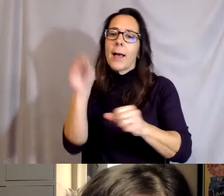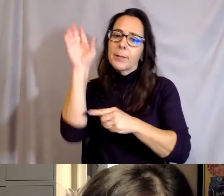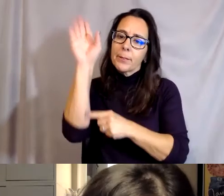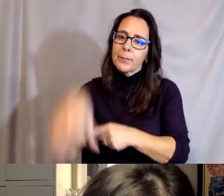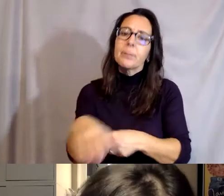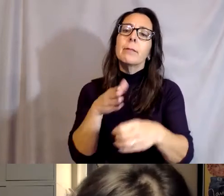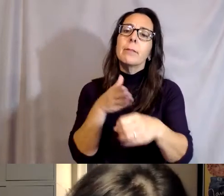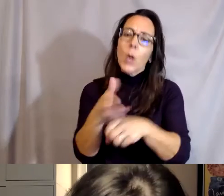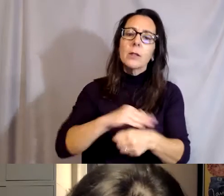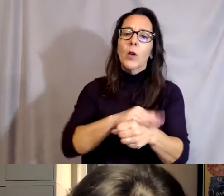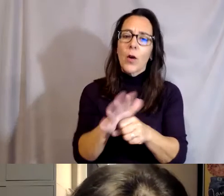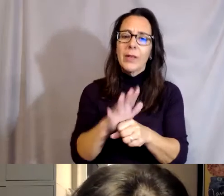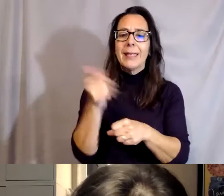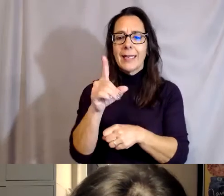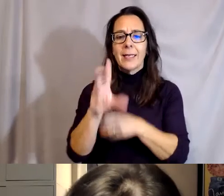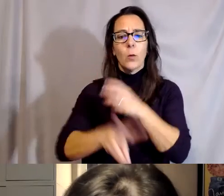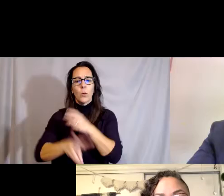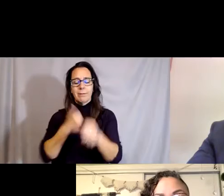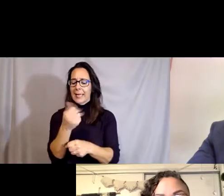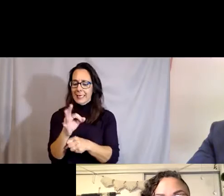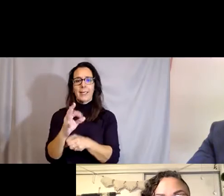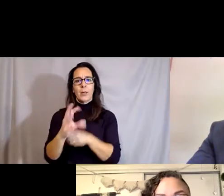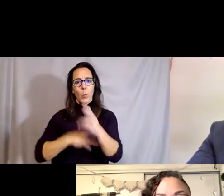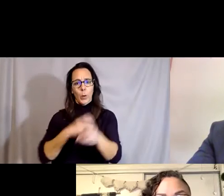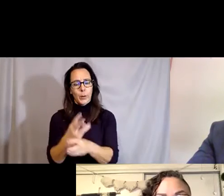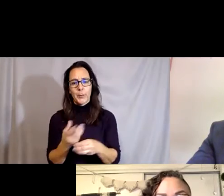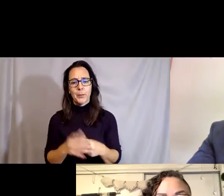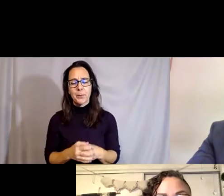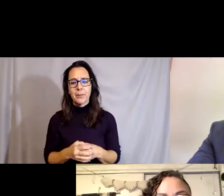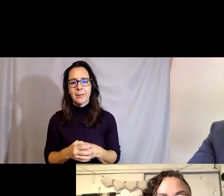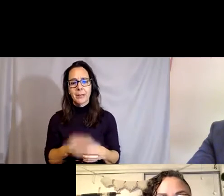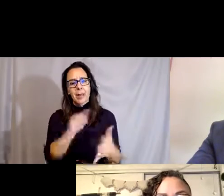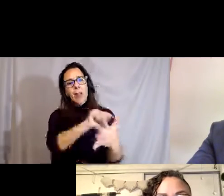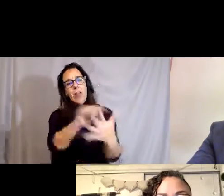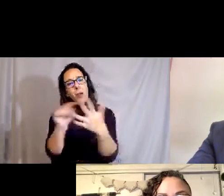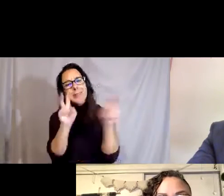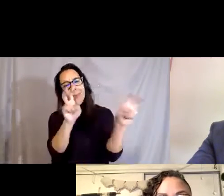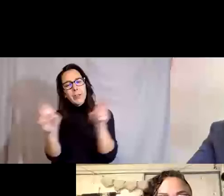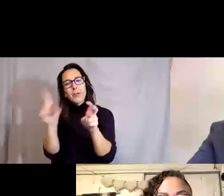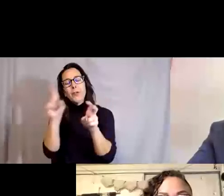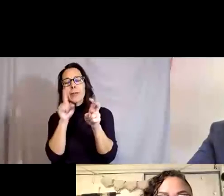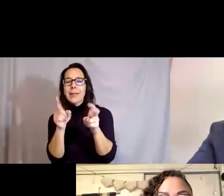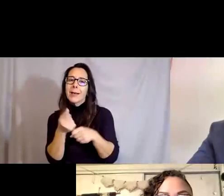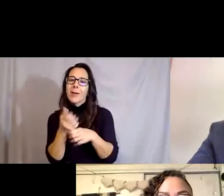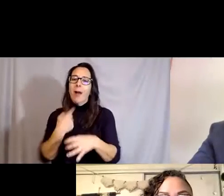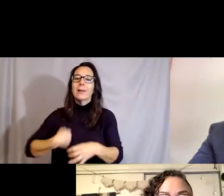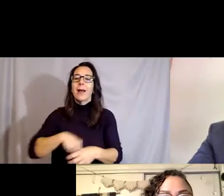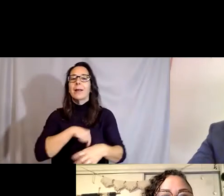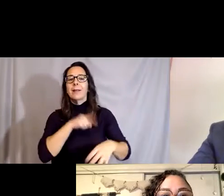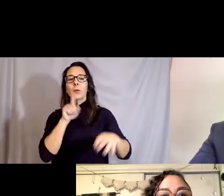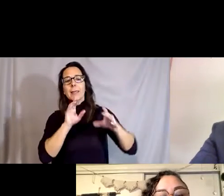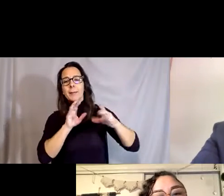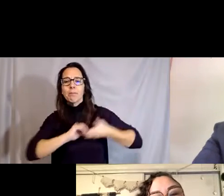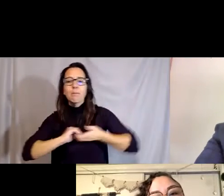post-COVID-19 world. These are the things that really bring us together. These are the points that really